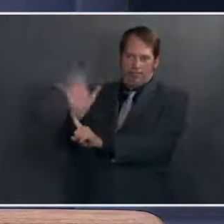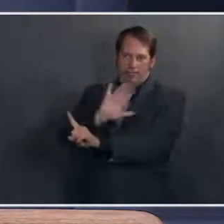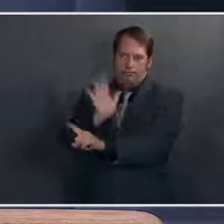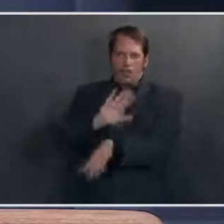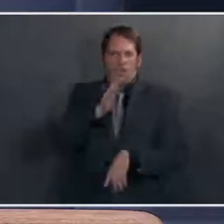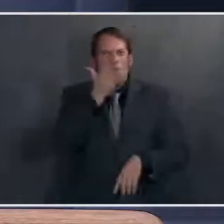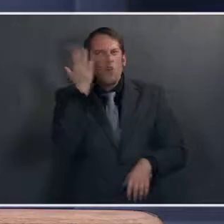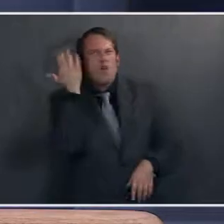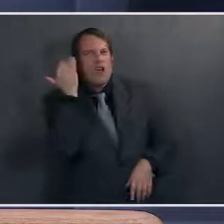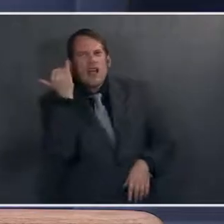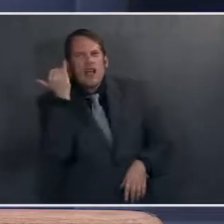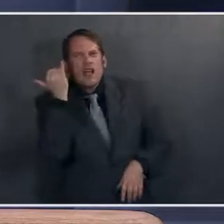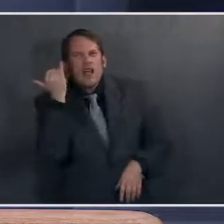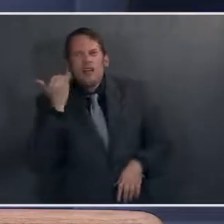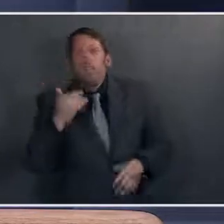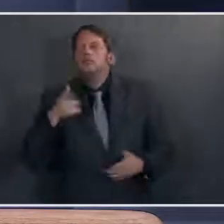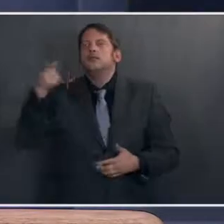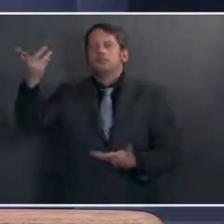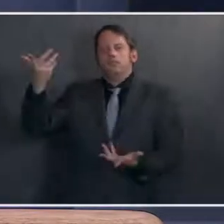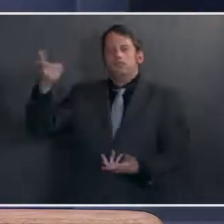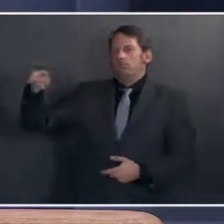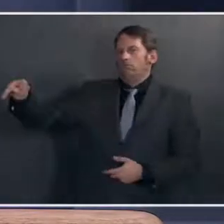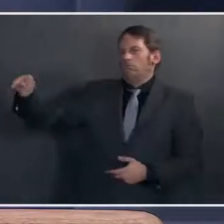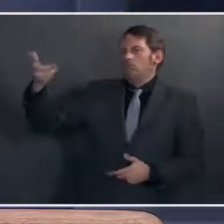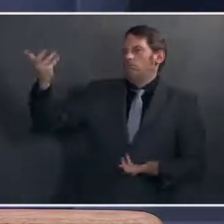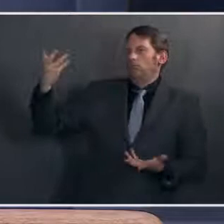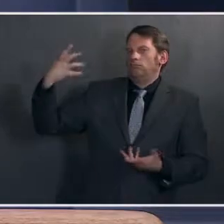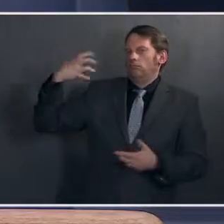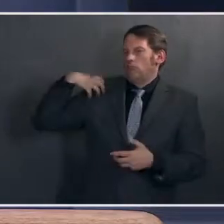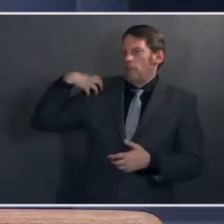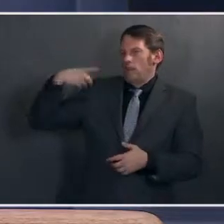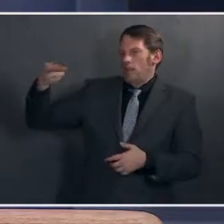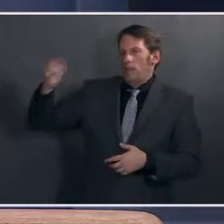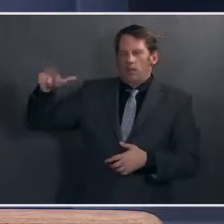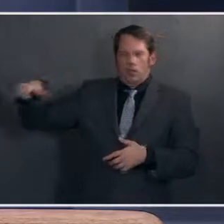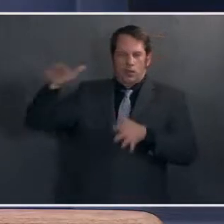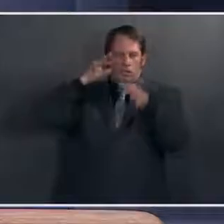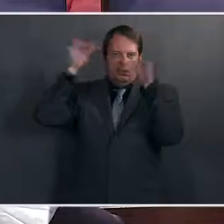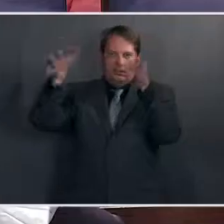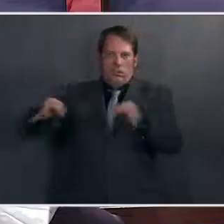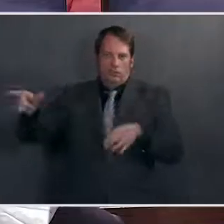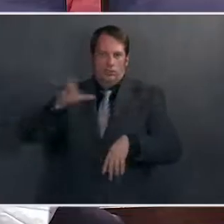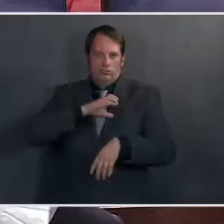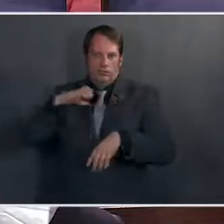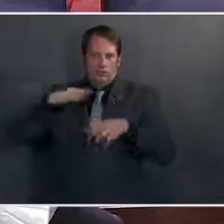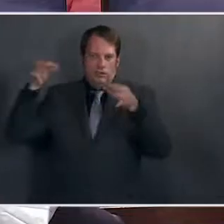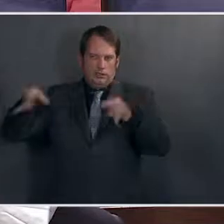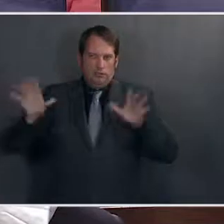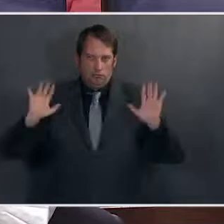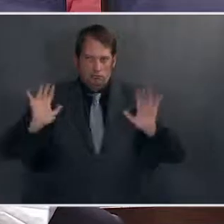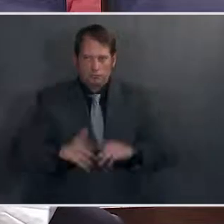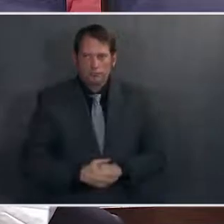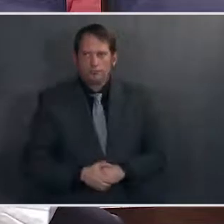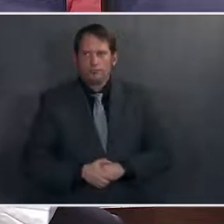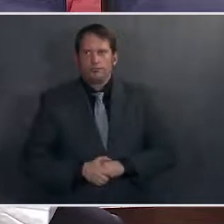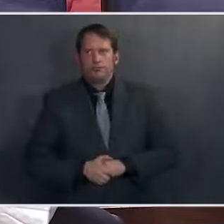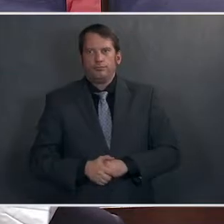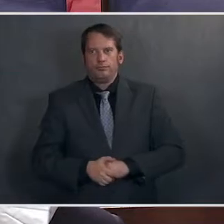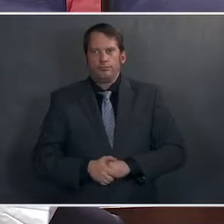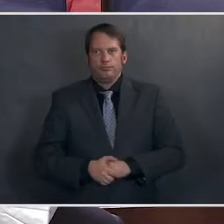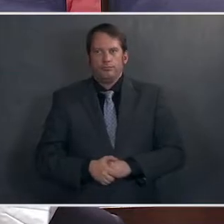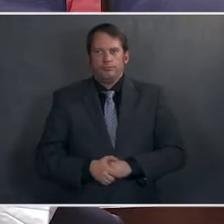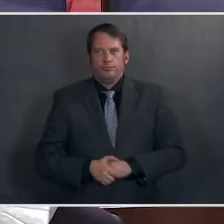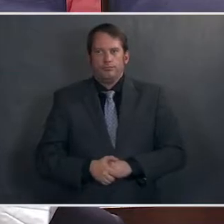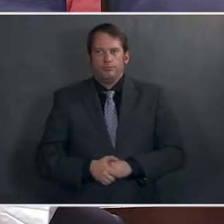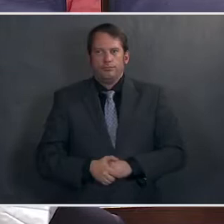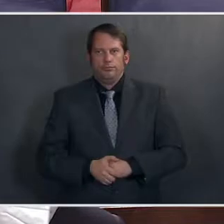Jen. Nandita with Reuters. President Biden has always expressed support for unions, and in fact has distributed a plan